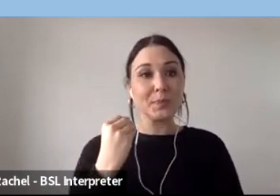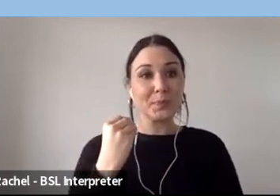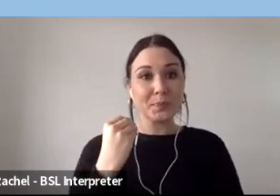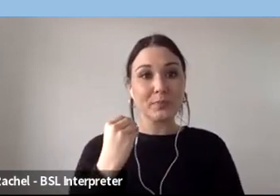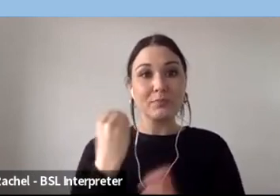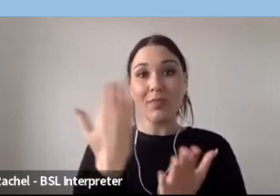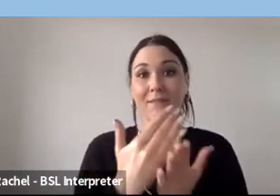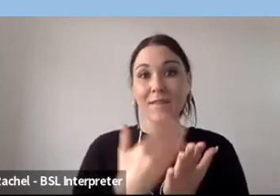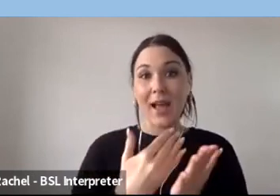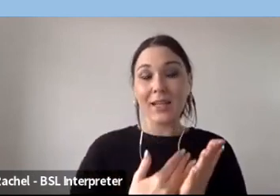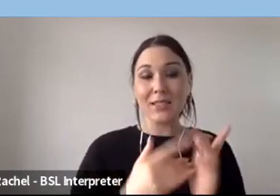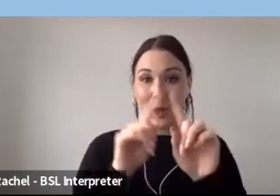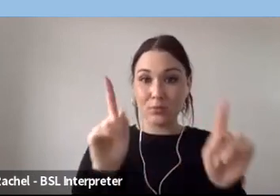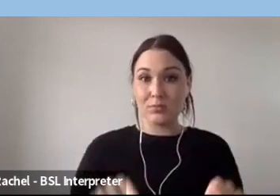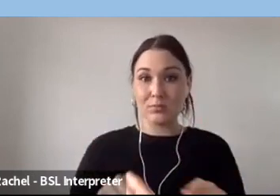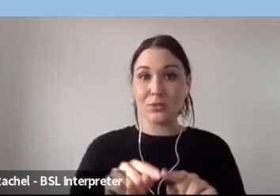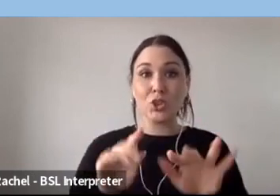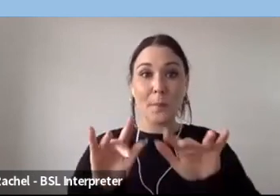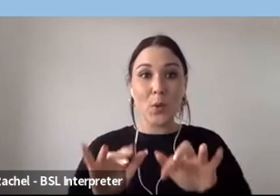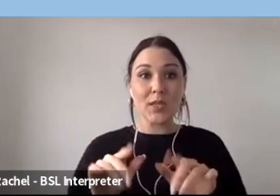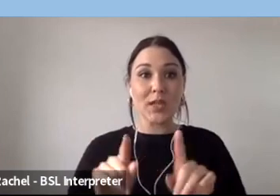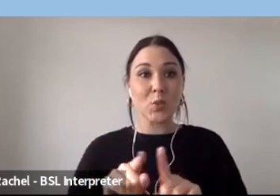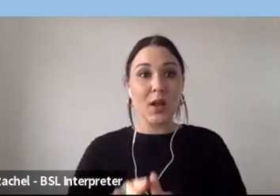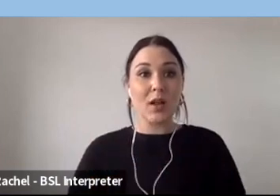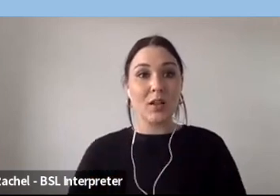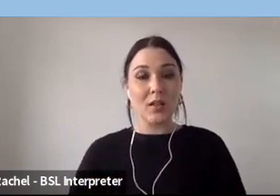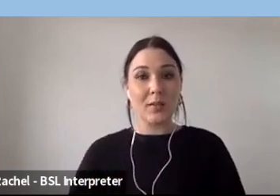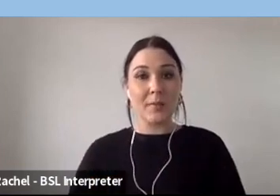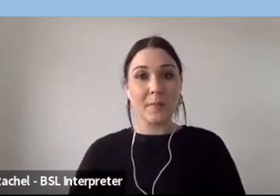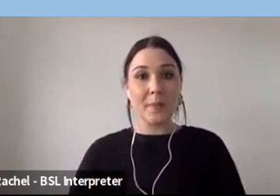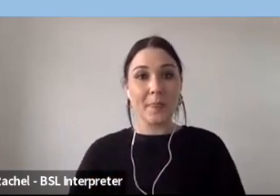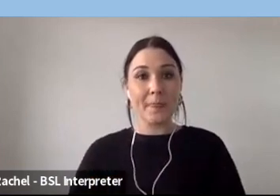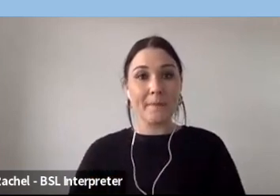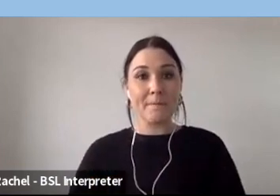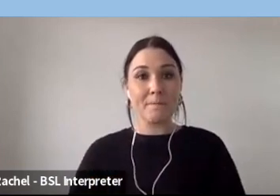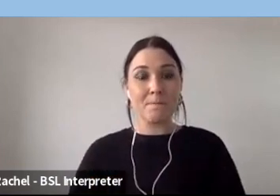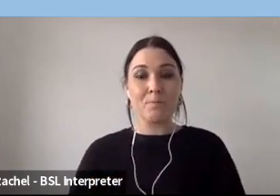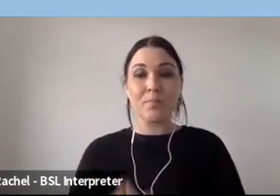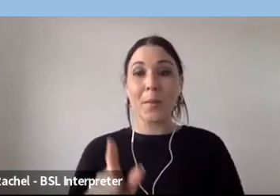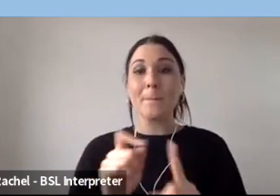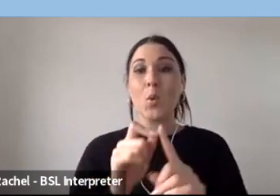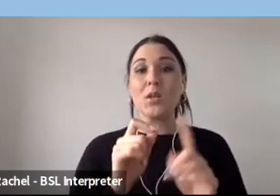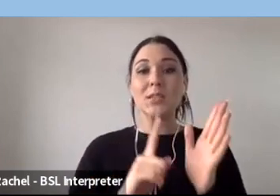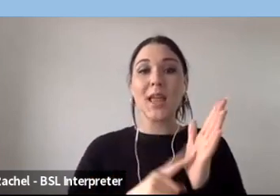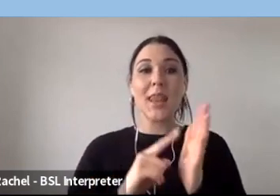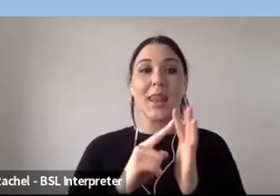sheet about dementia and computing. Just a point here from Lavinia Bramwell, who